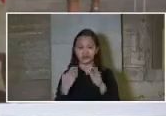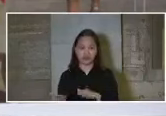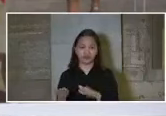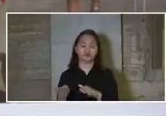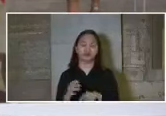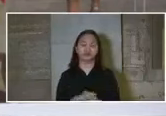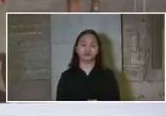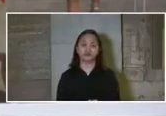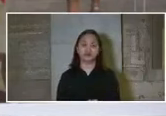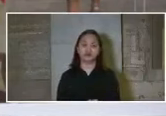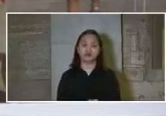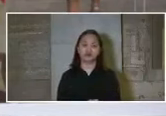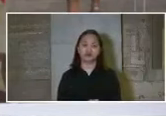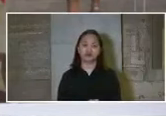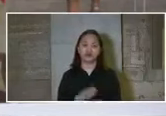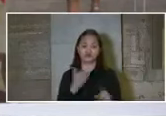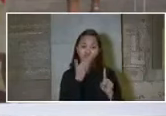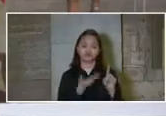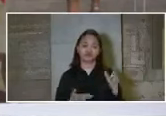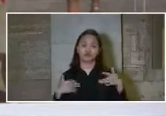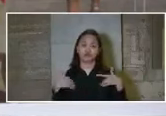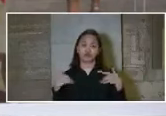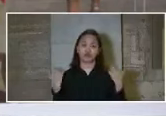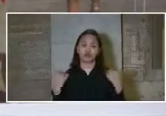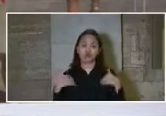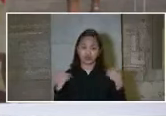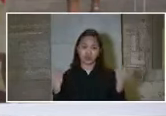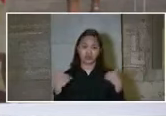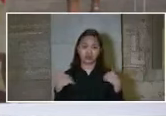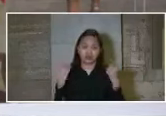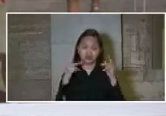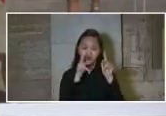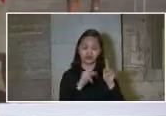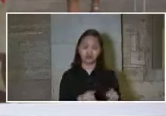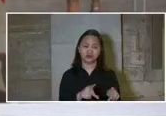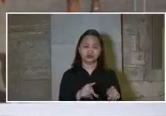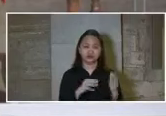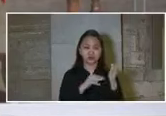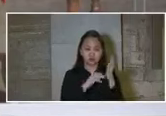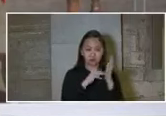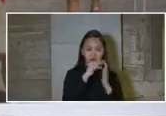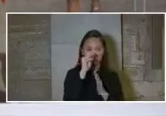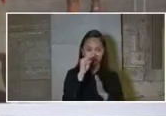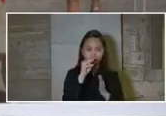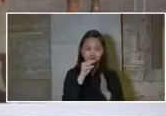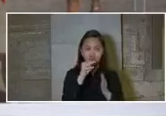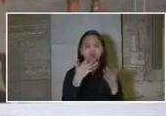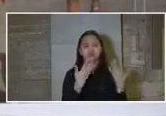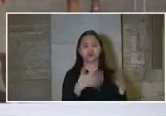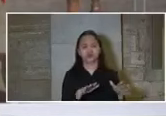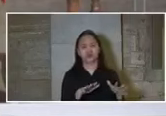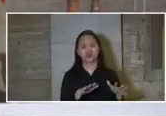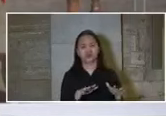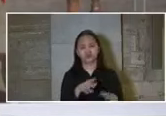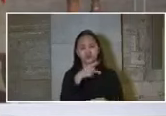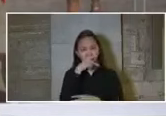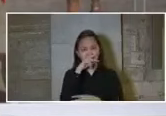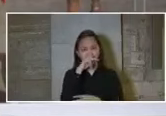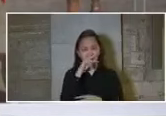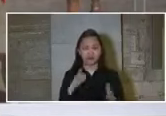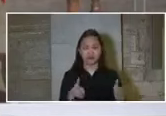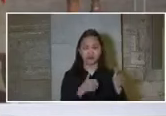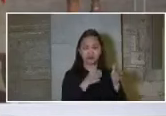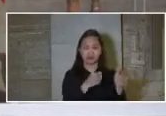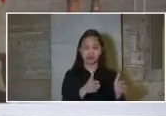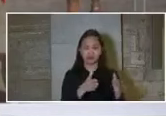When a young person matures, he dies from his childish ways. He is given a new life as